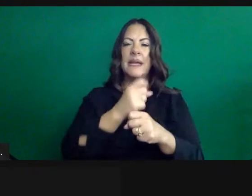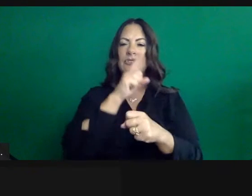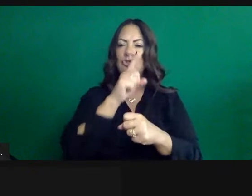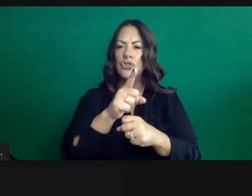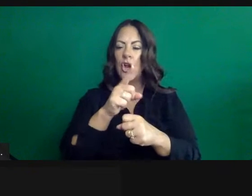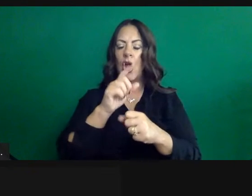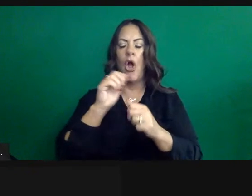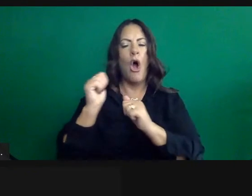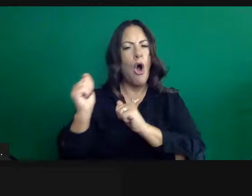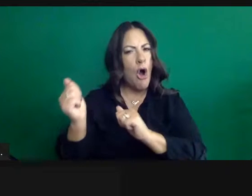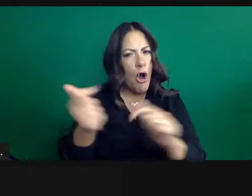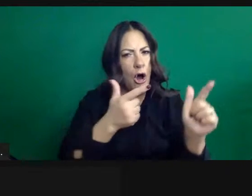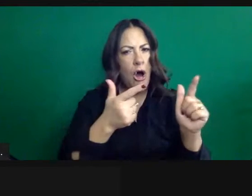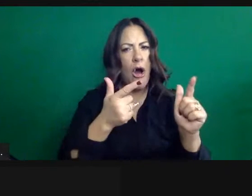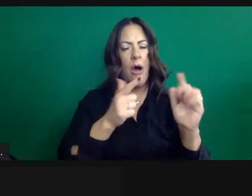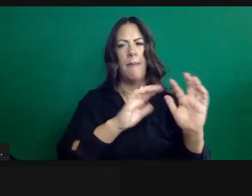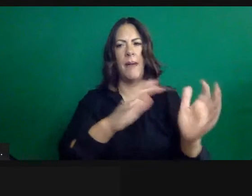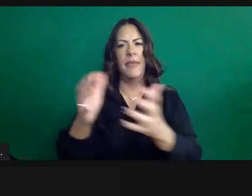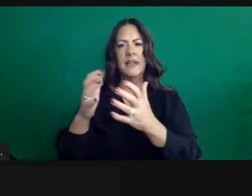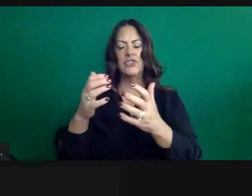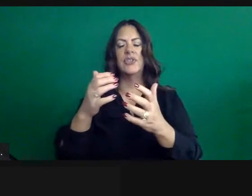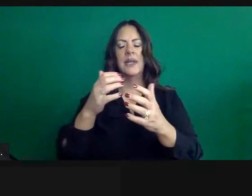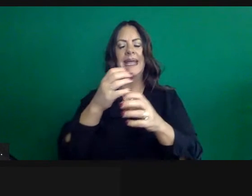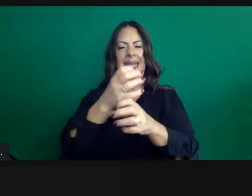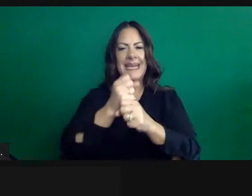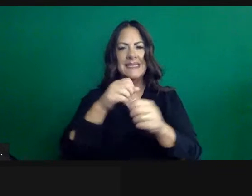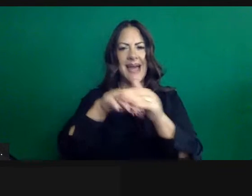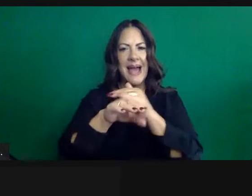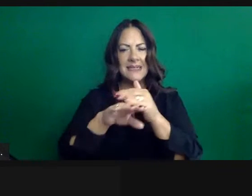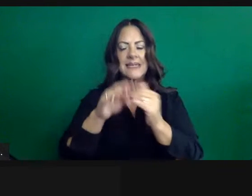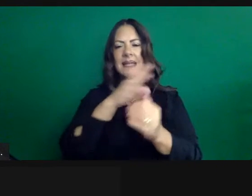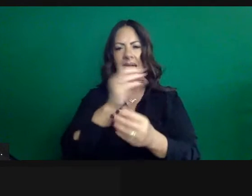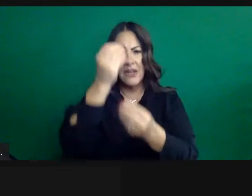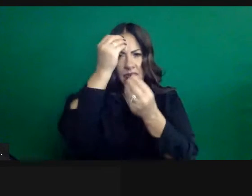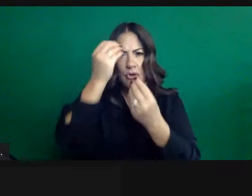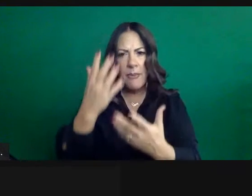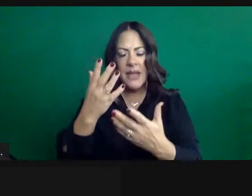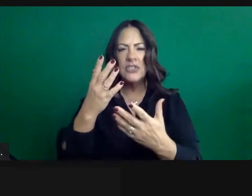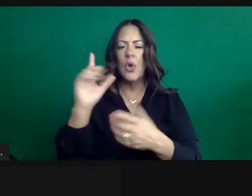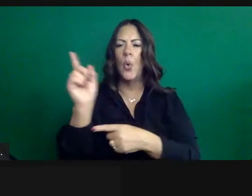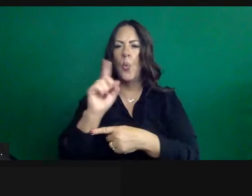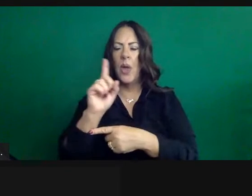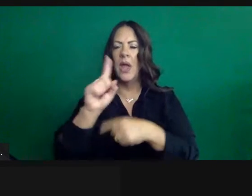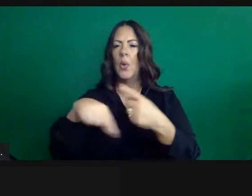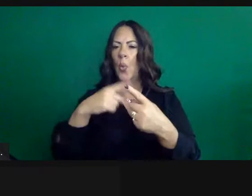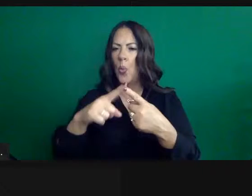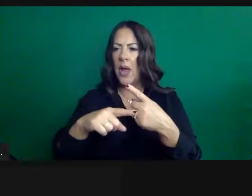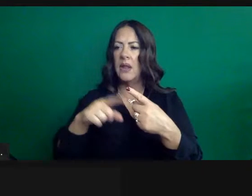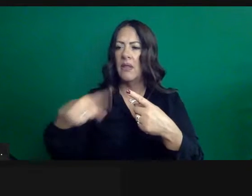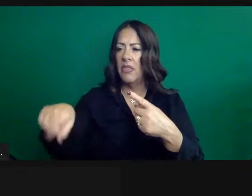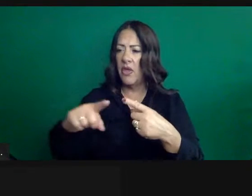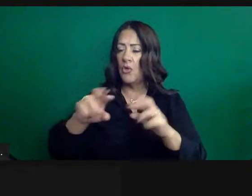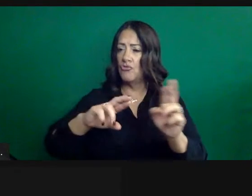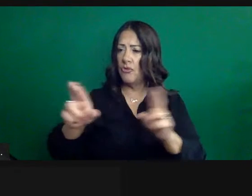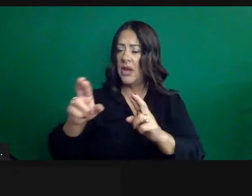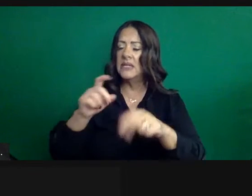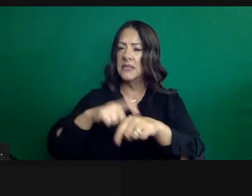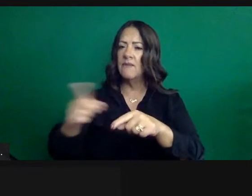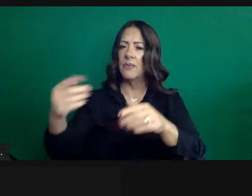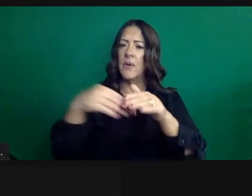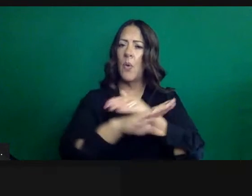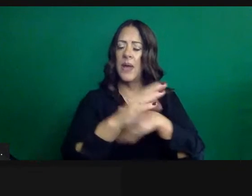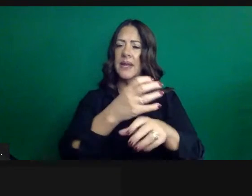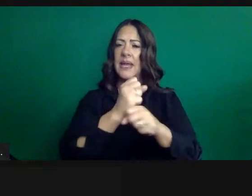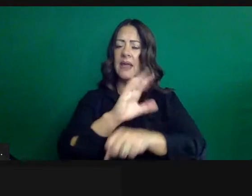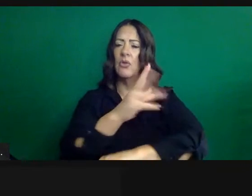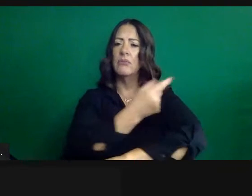you mentioned have the information and the ability to, when their sort of community,